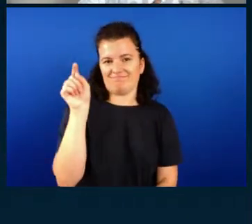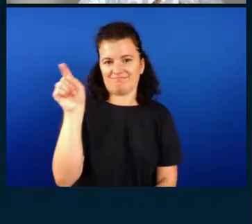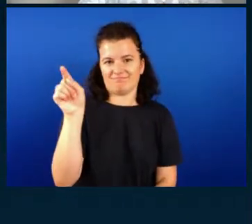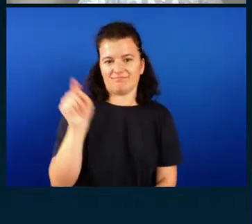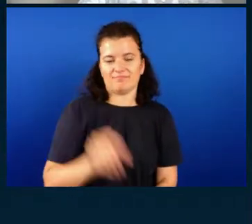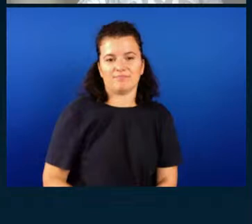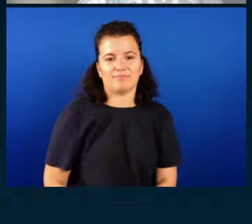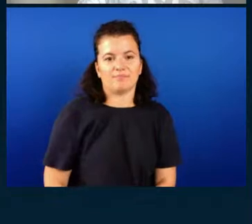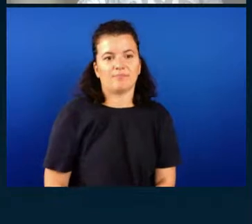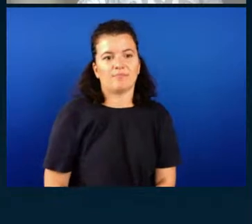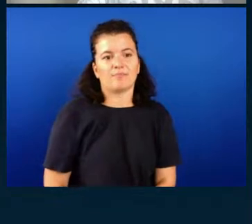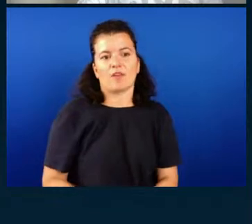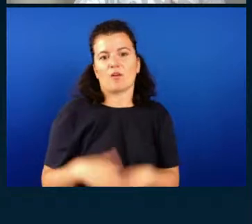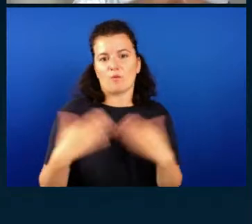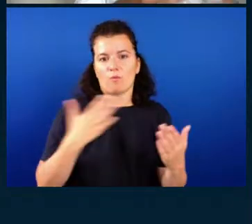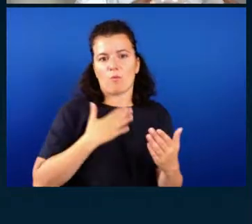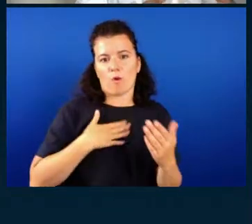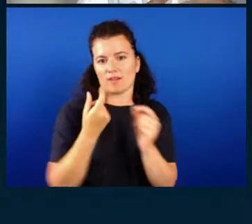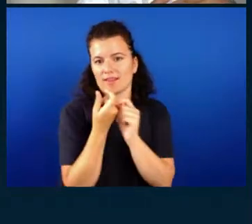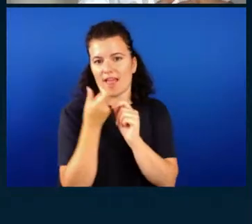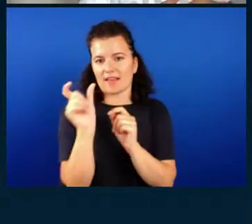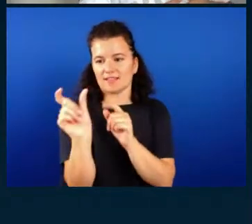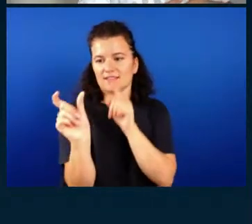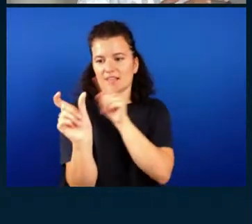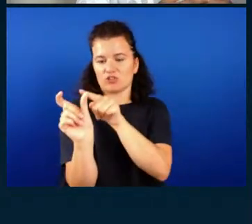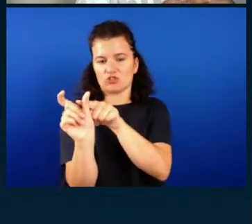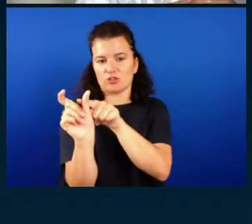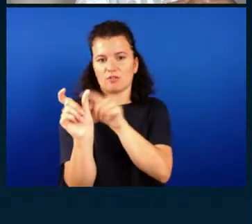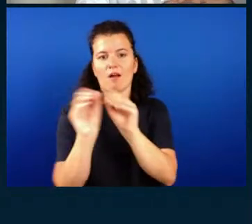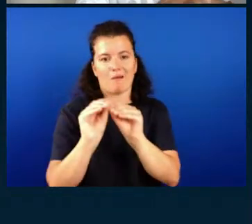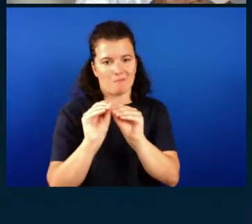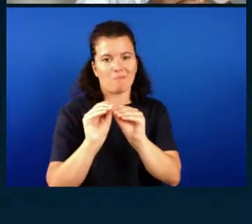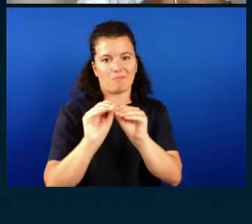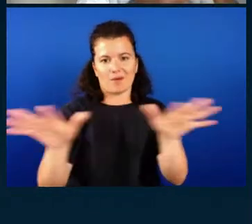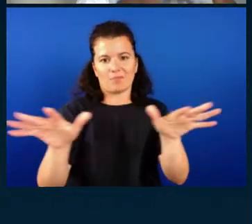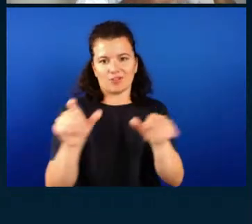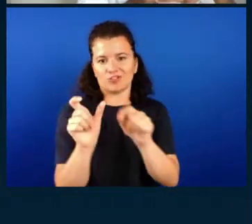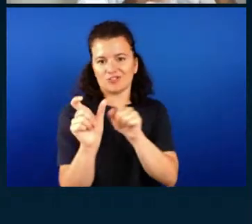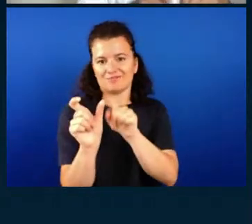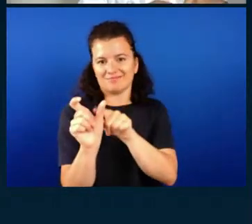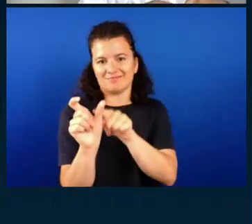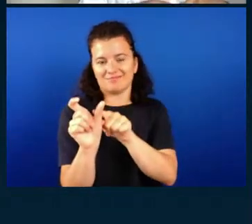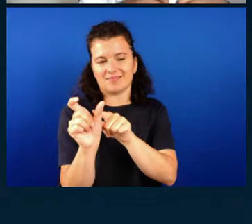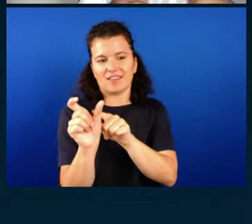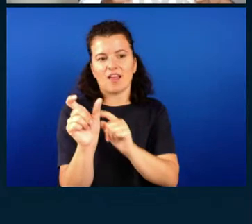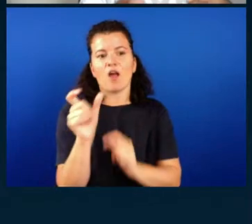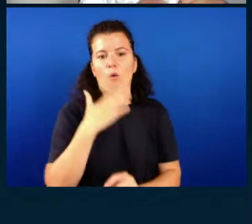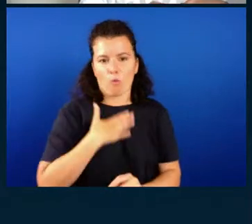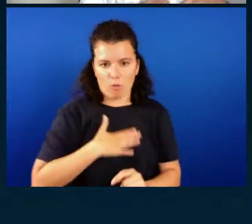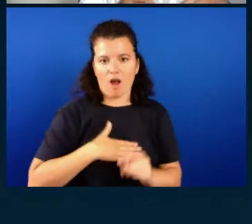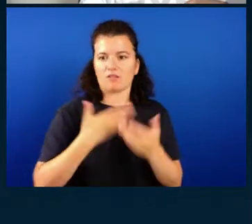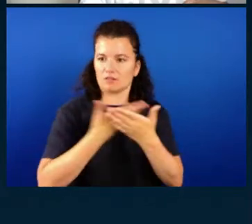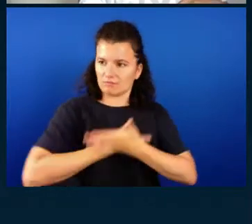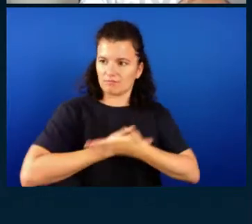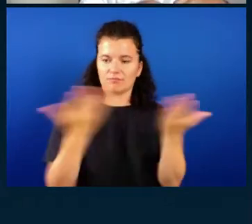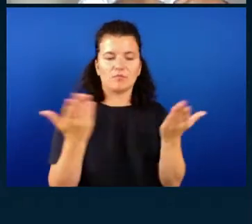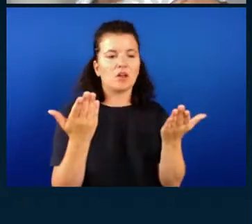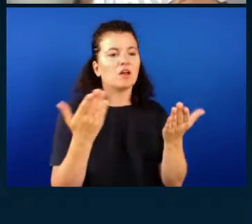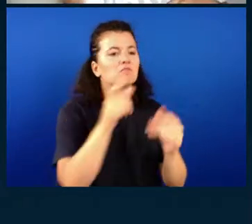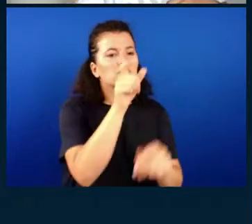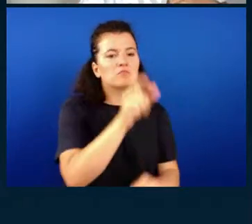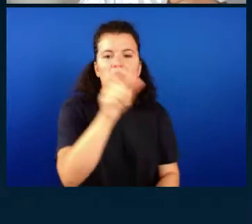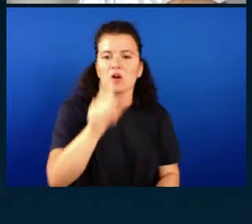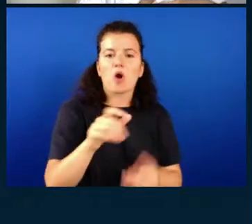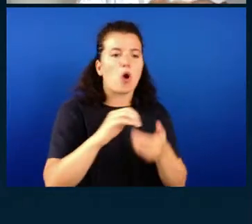to create an extension, and you're going to publish it in a market and make it available for the users or organizations.